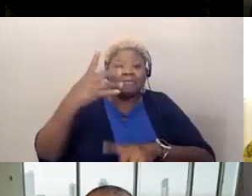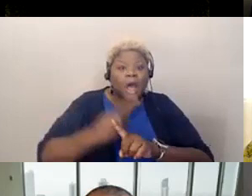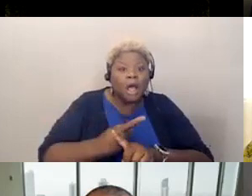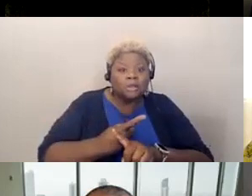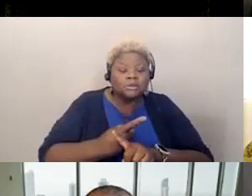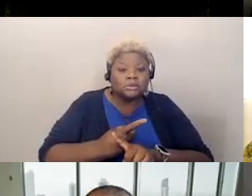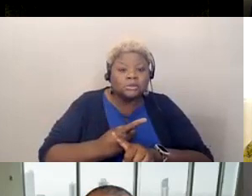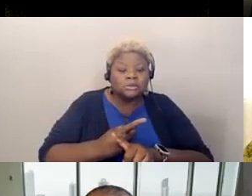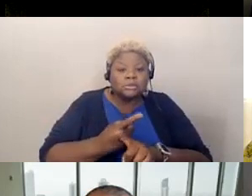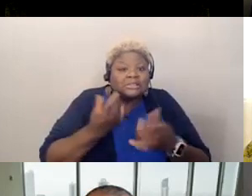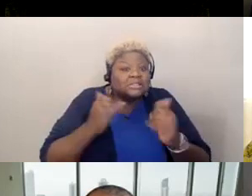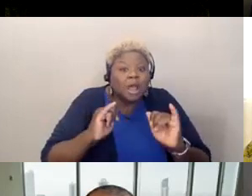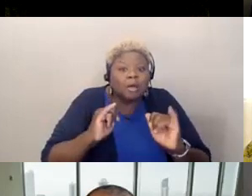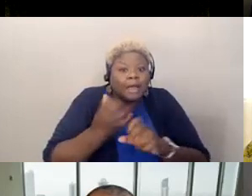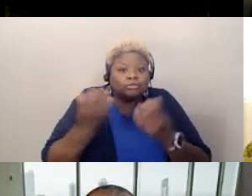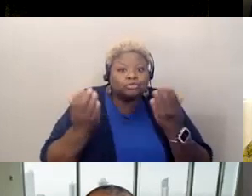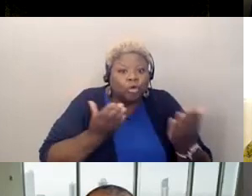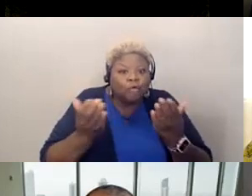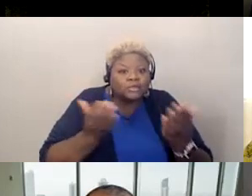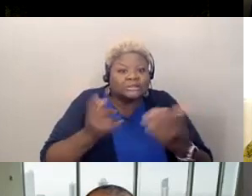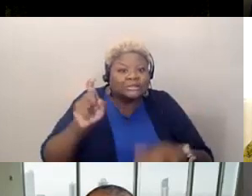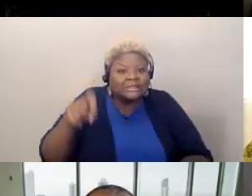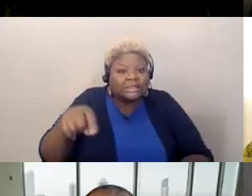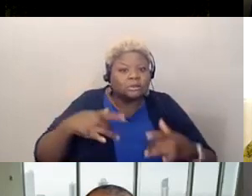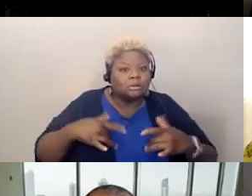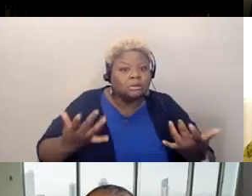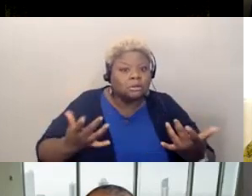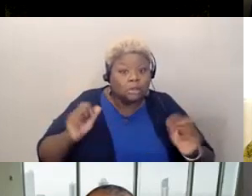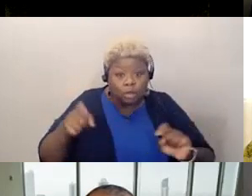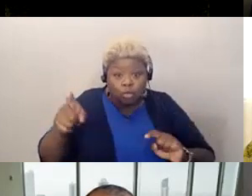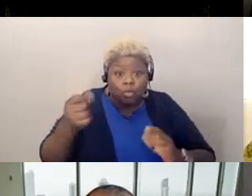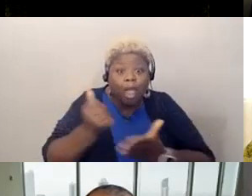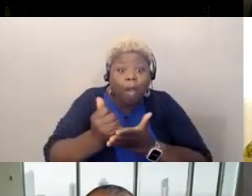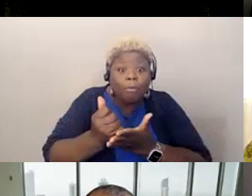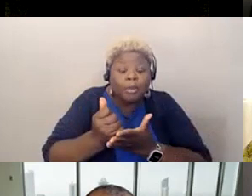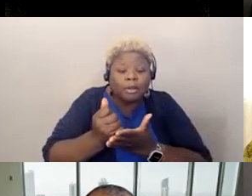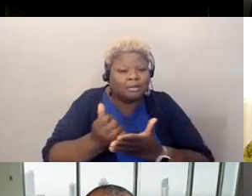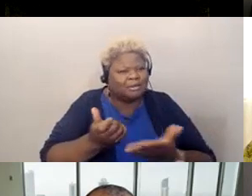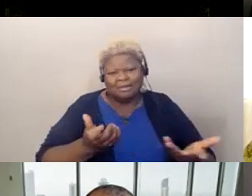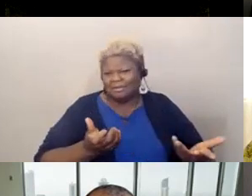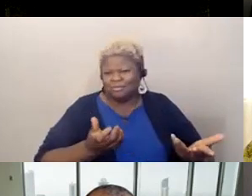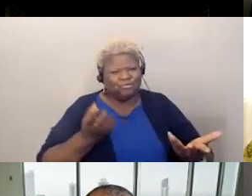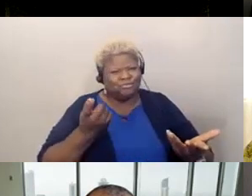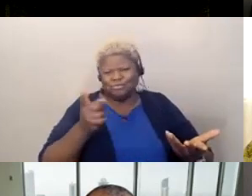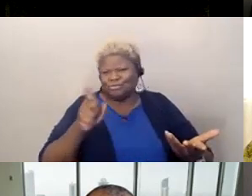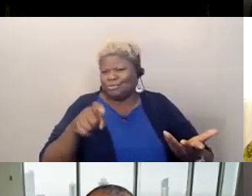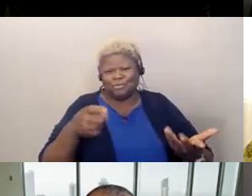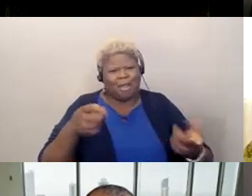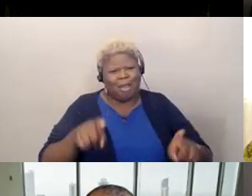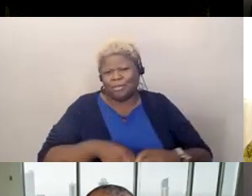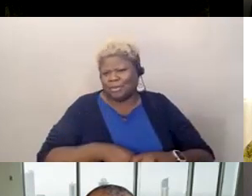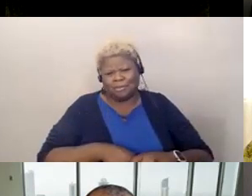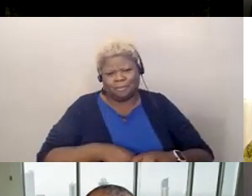7 times in 5 months, and they're still not getting any service that they need. Can you help us? Like, that should not be happening.